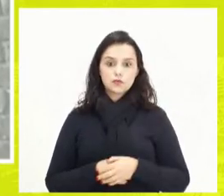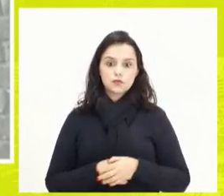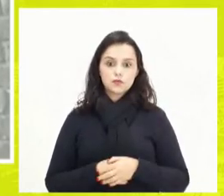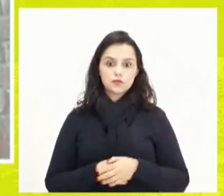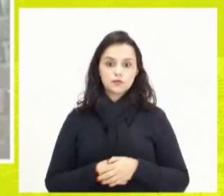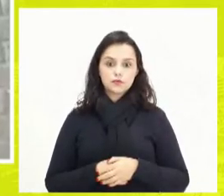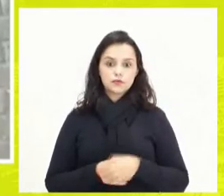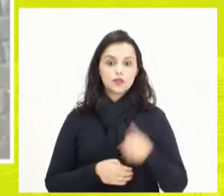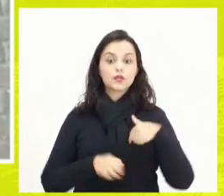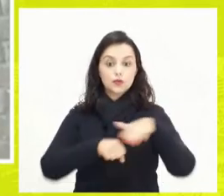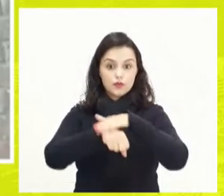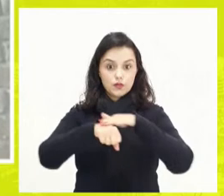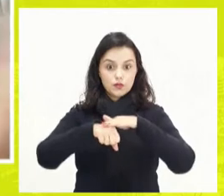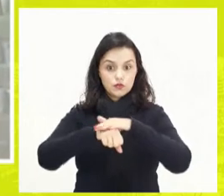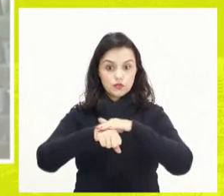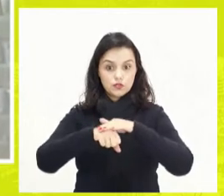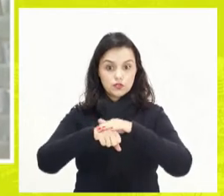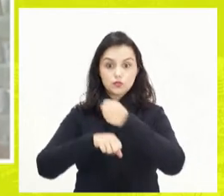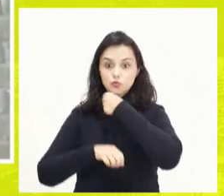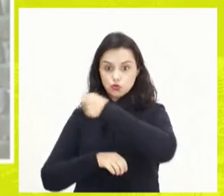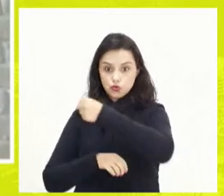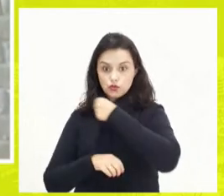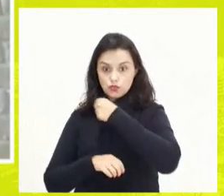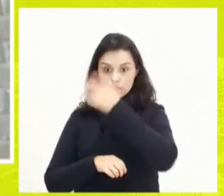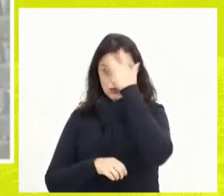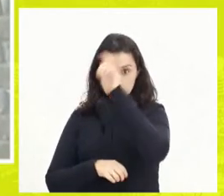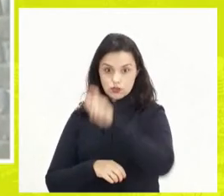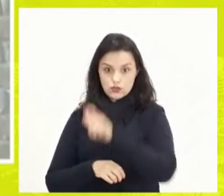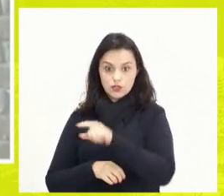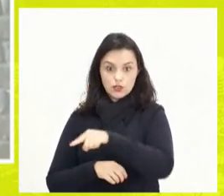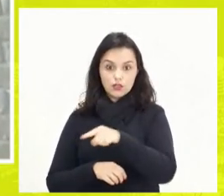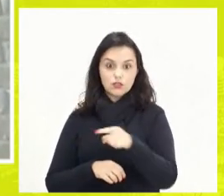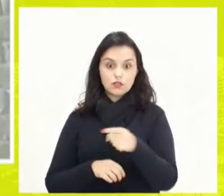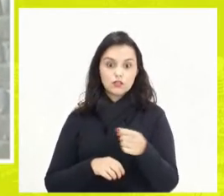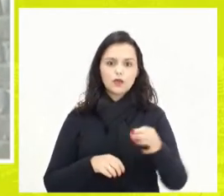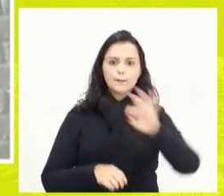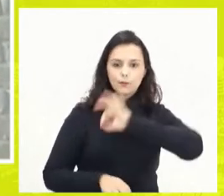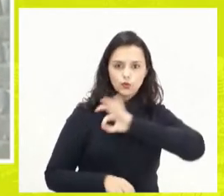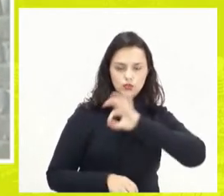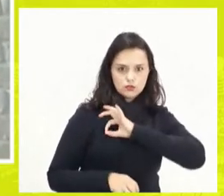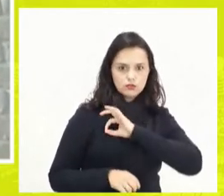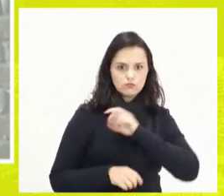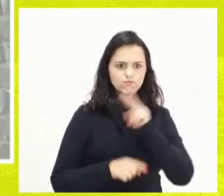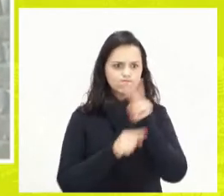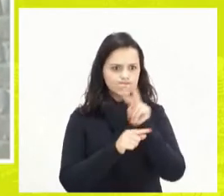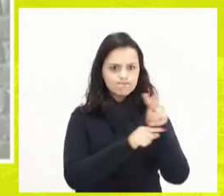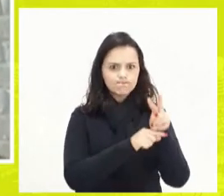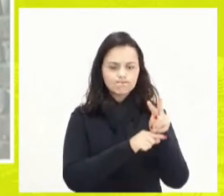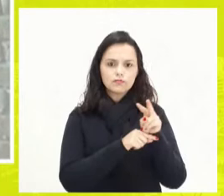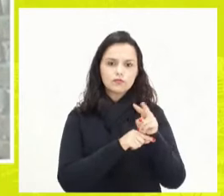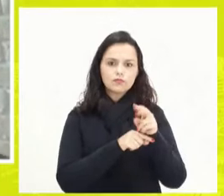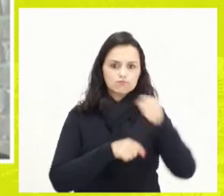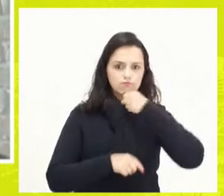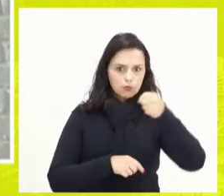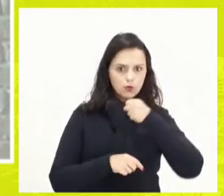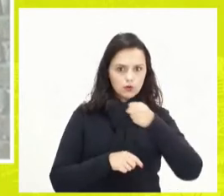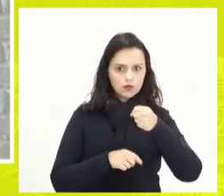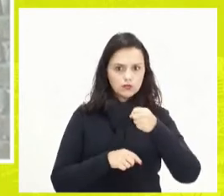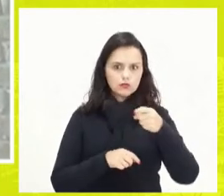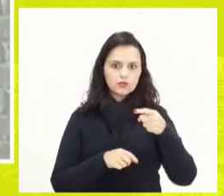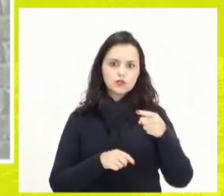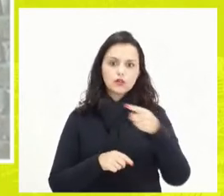of this moral issue i was talking to a journalist doing police police